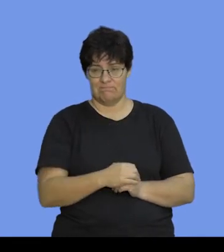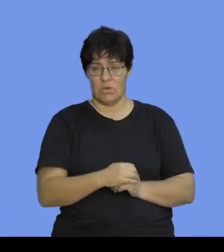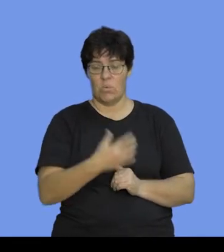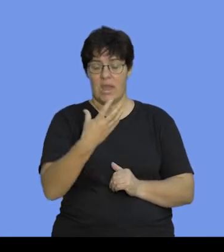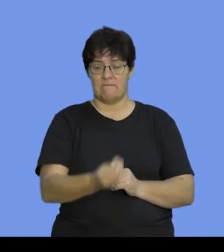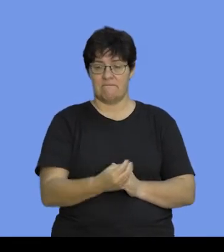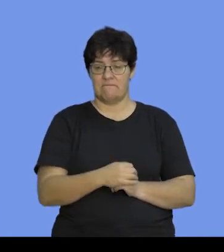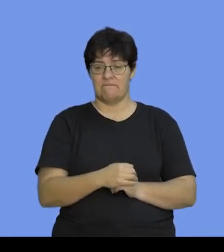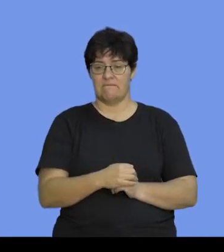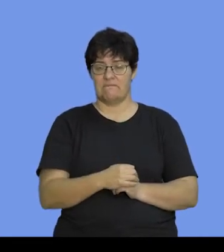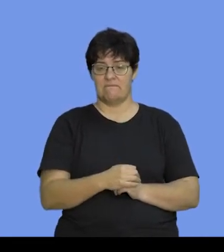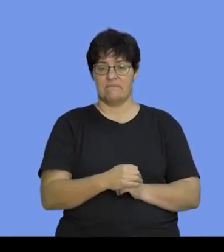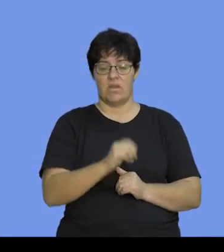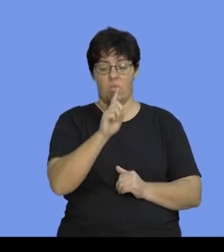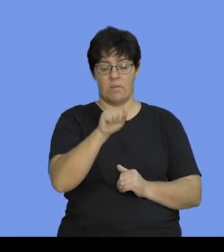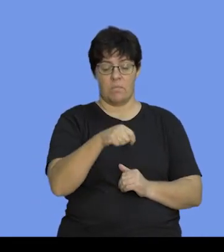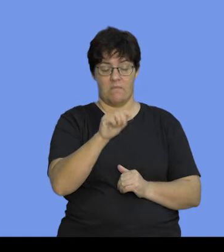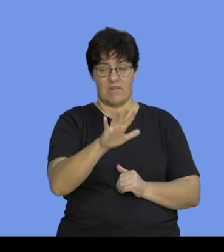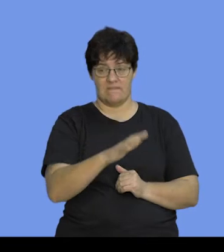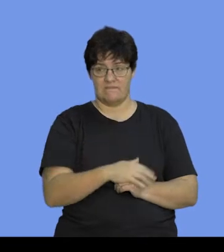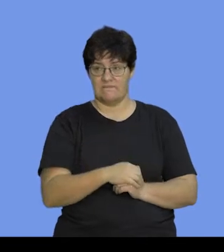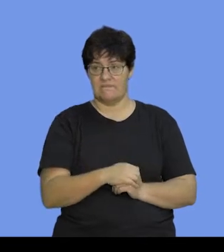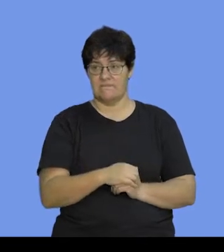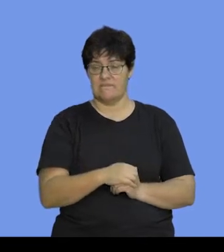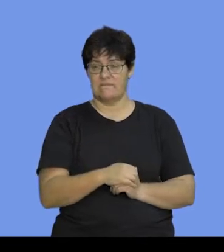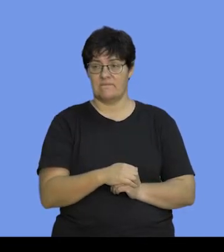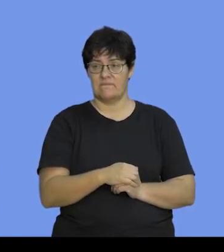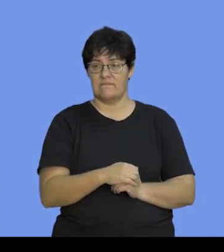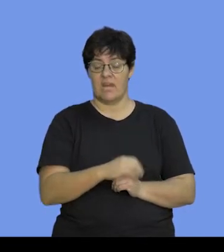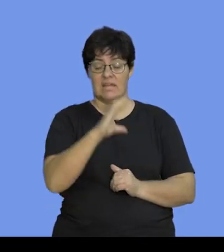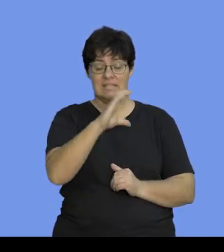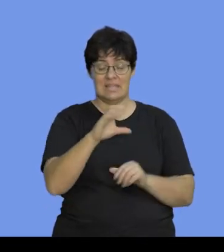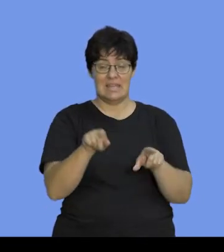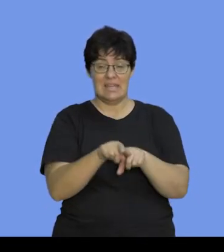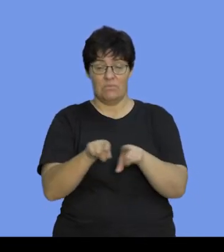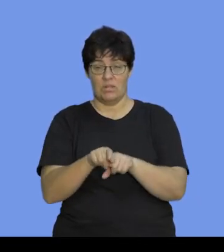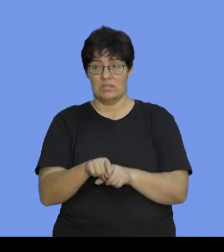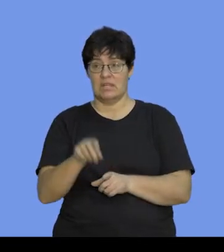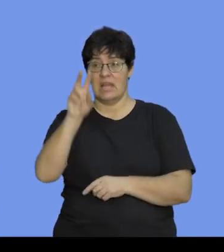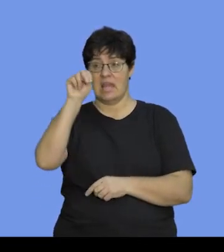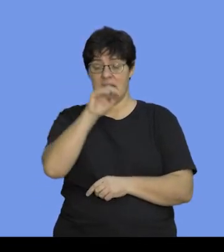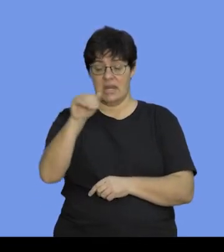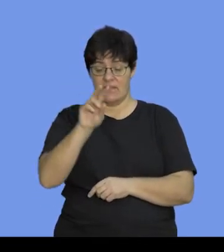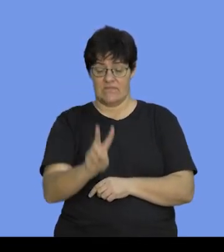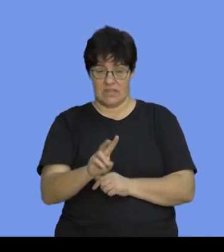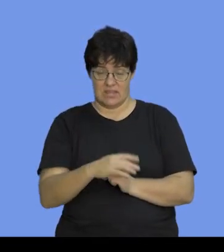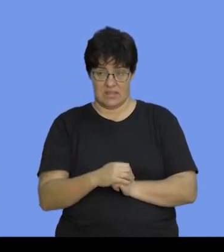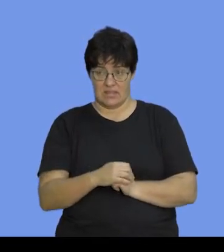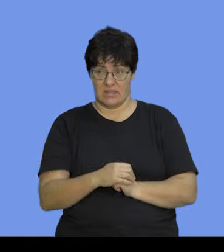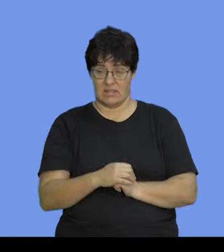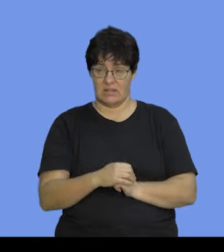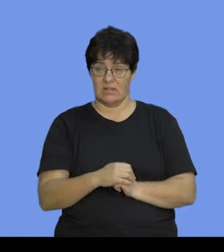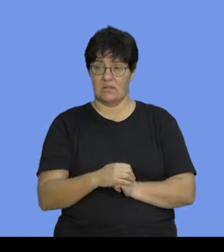we have? We've got 1,5. So now concentration is number of moles over volume,